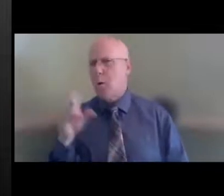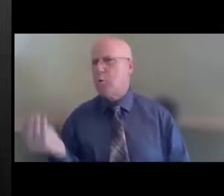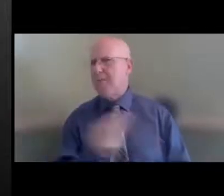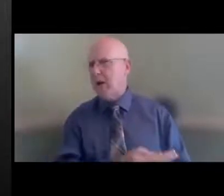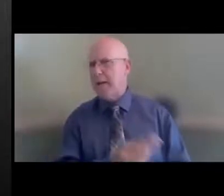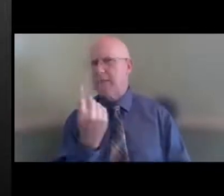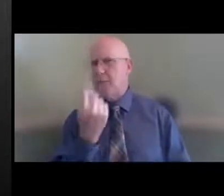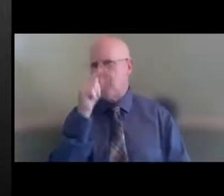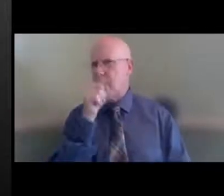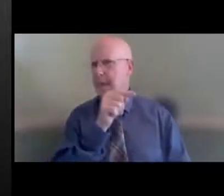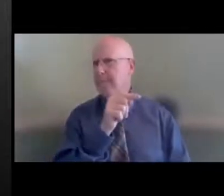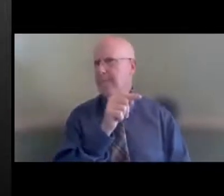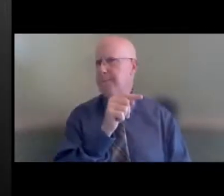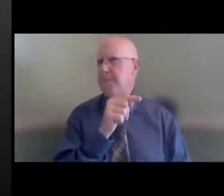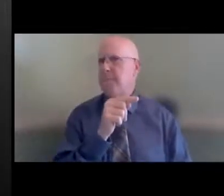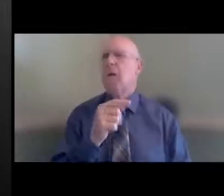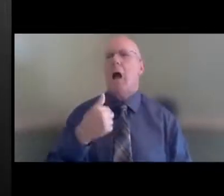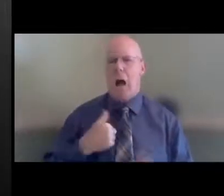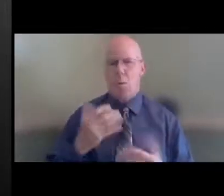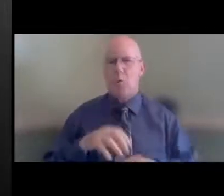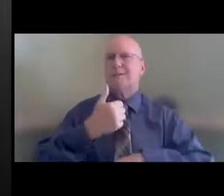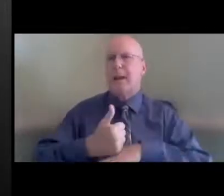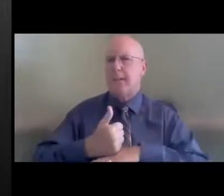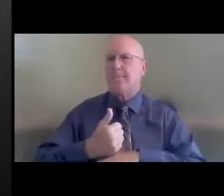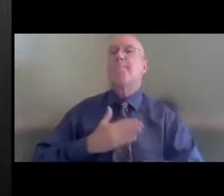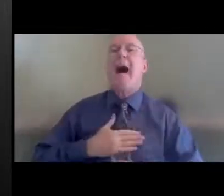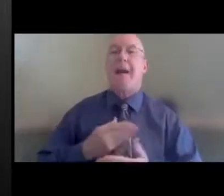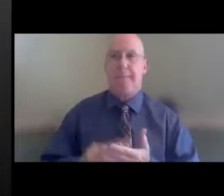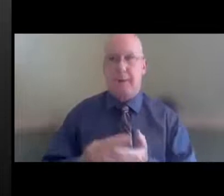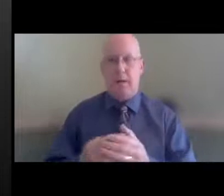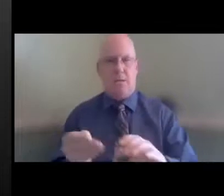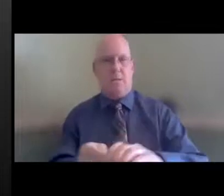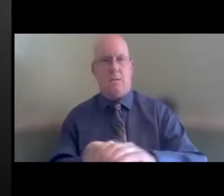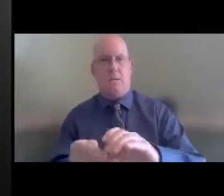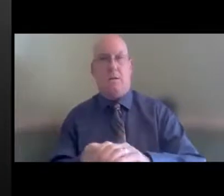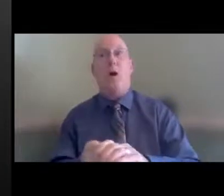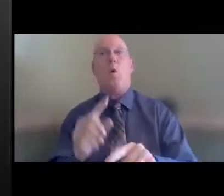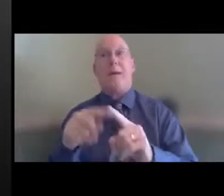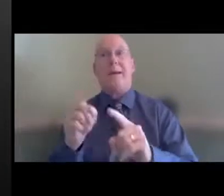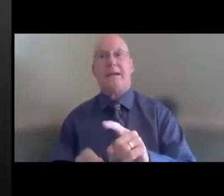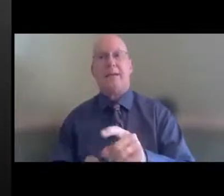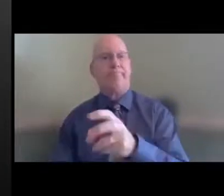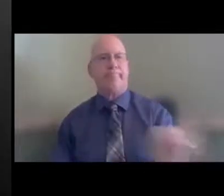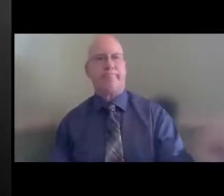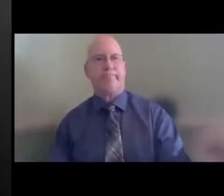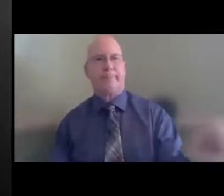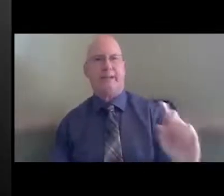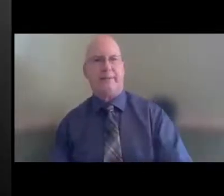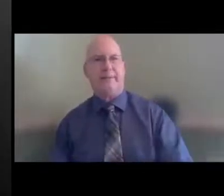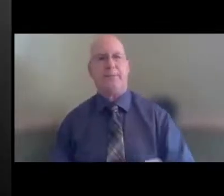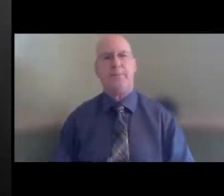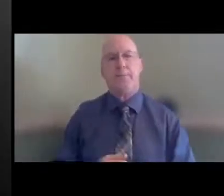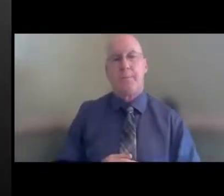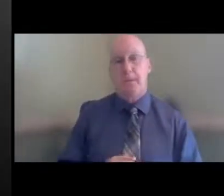this individual beneficiary, and I want to set some of my money aside for it. You learned earlier that ABLE